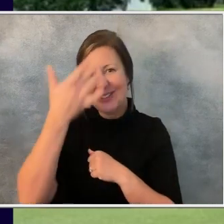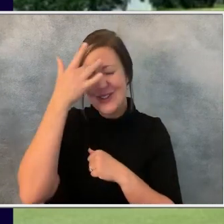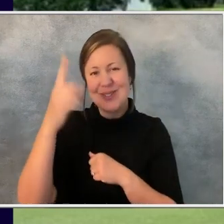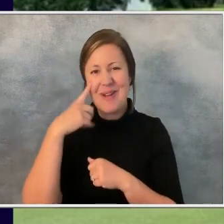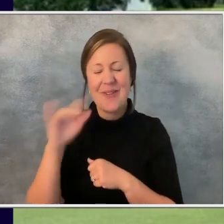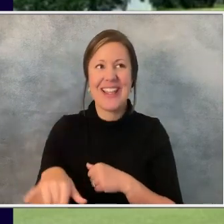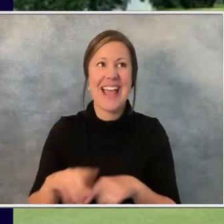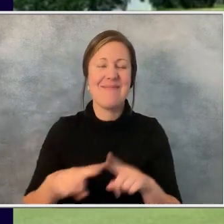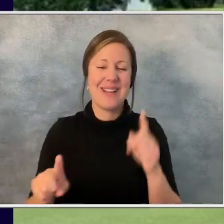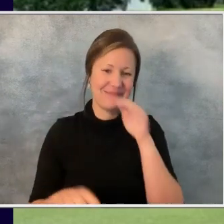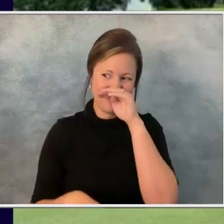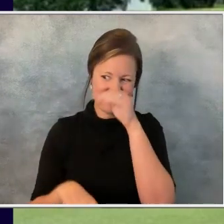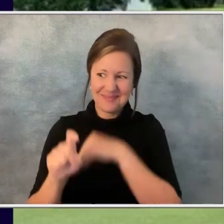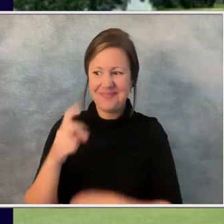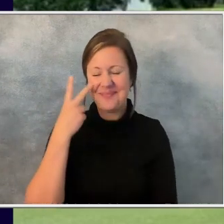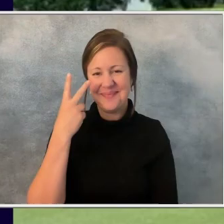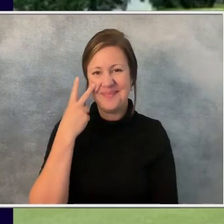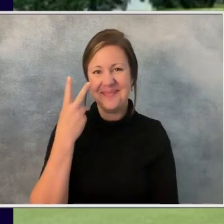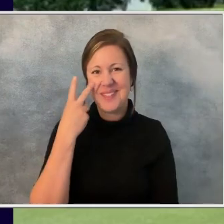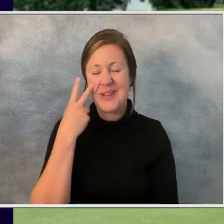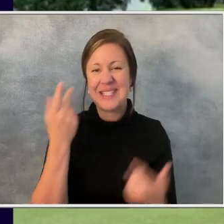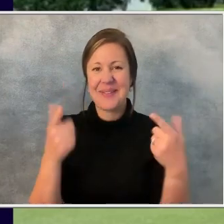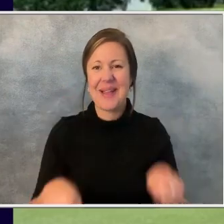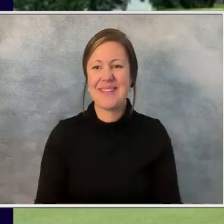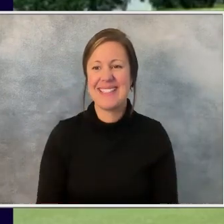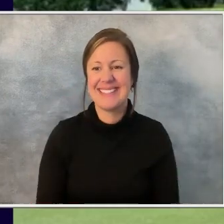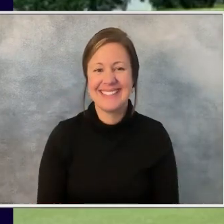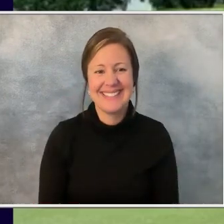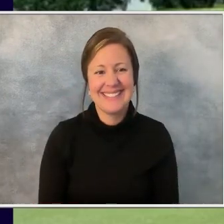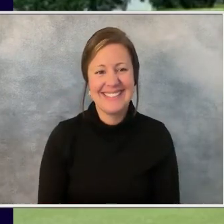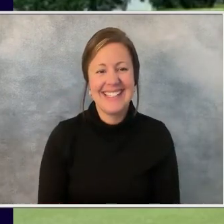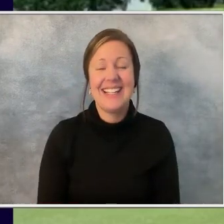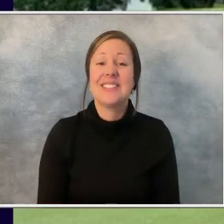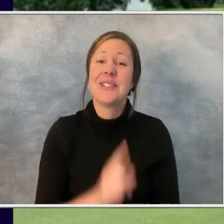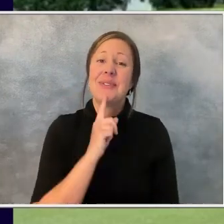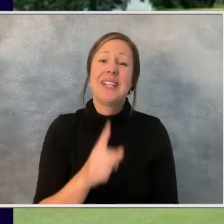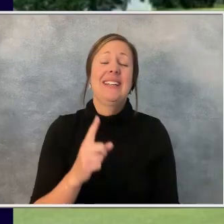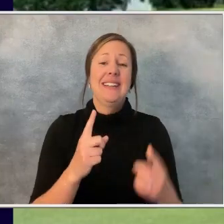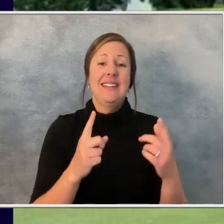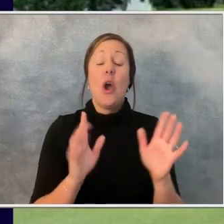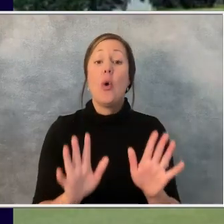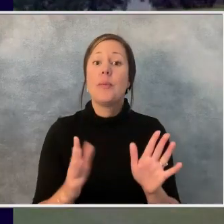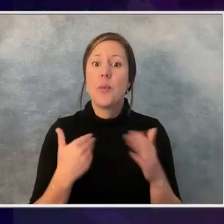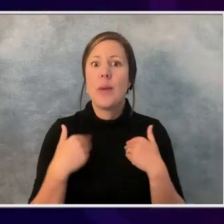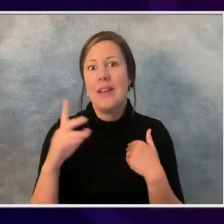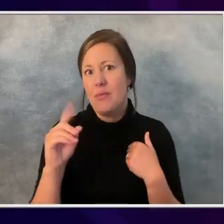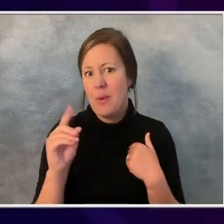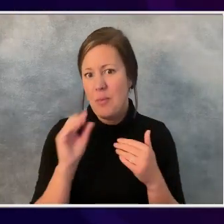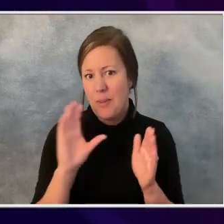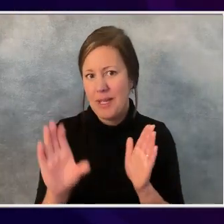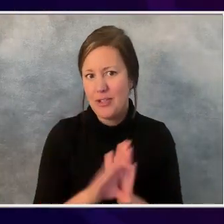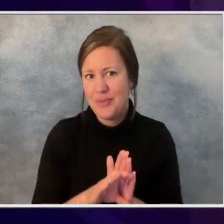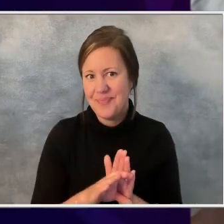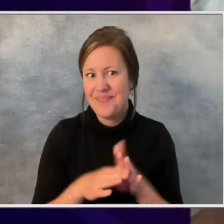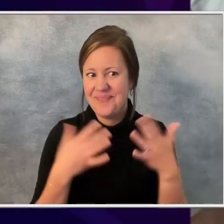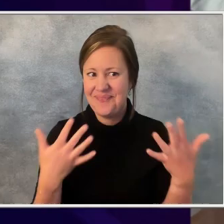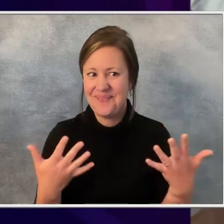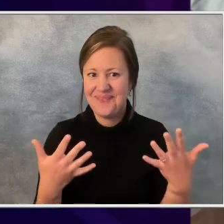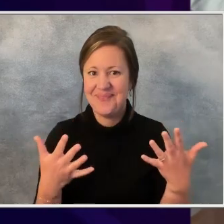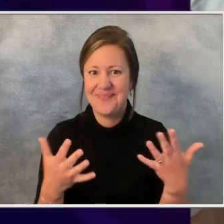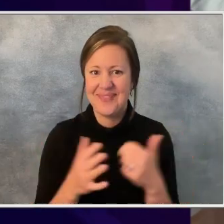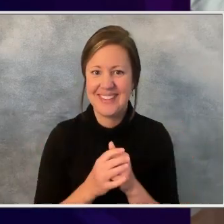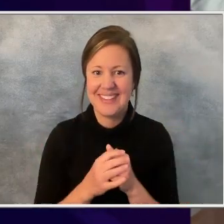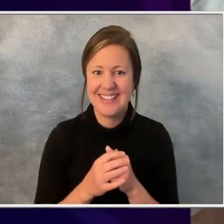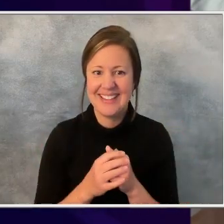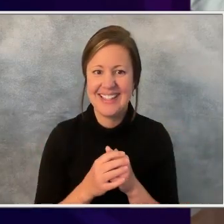have to see. We'll have to see what happens. This has been a wonder. Oh, we do have one more picture. Because why not throw another creature into the mix when you